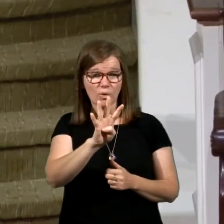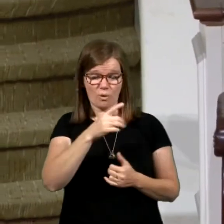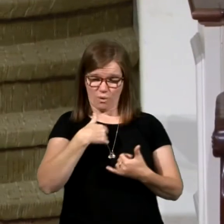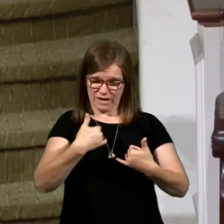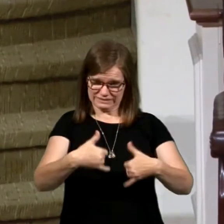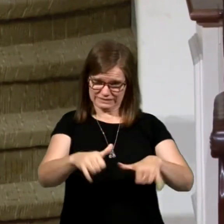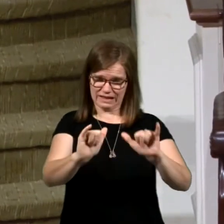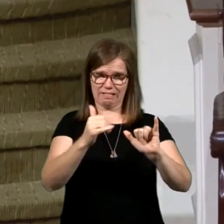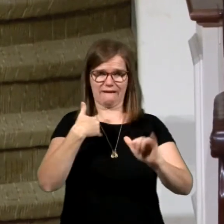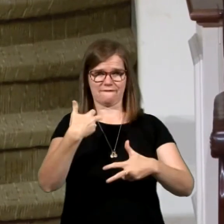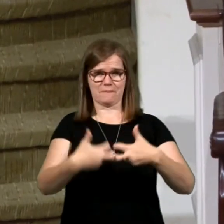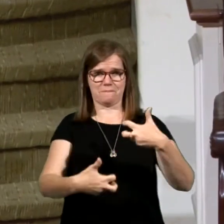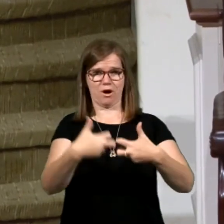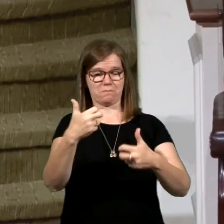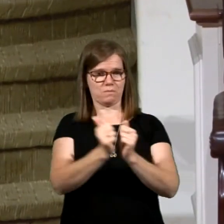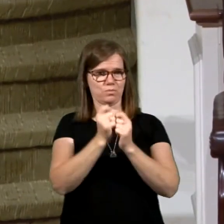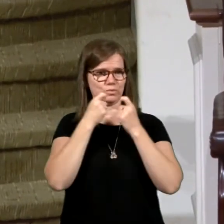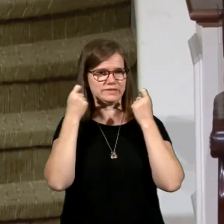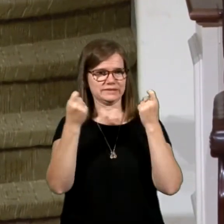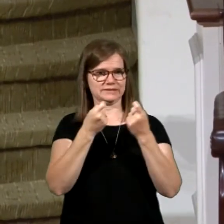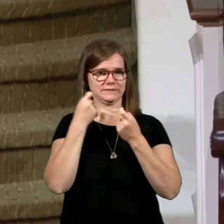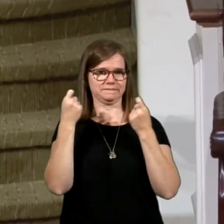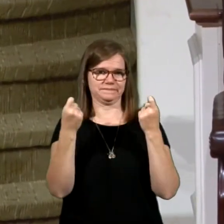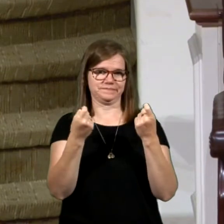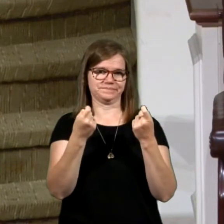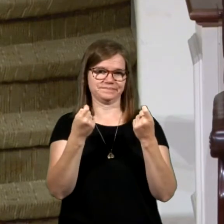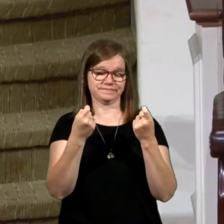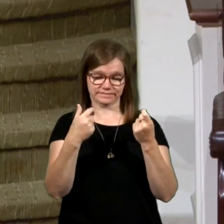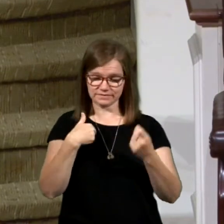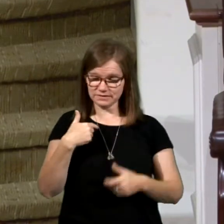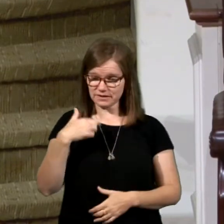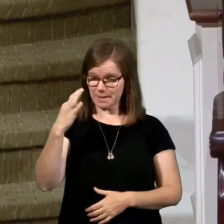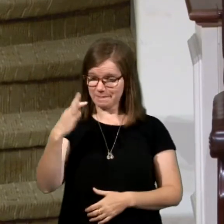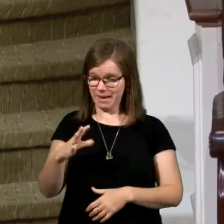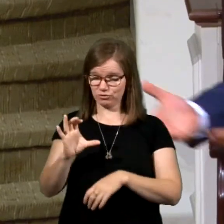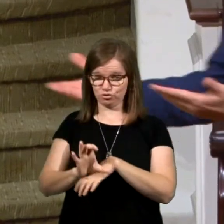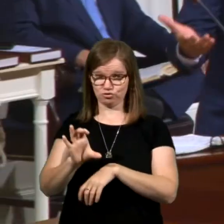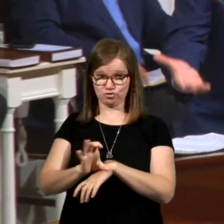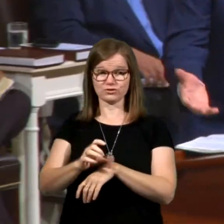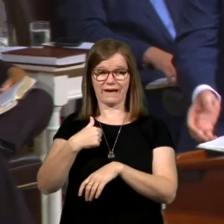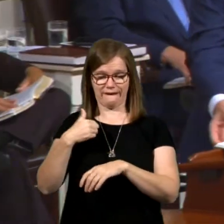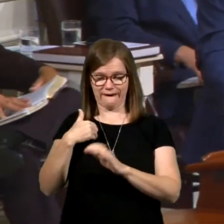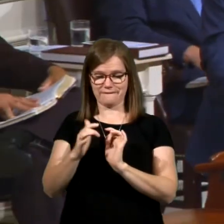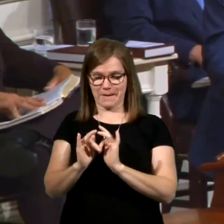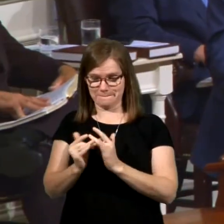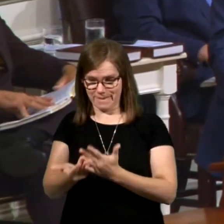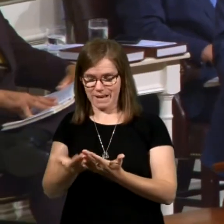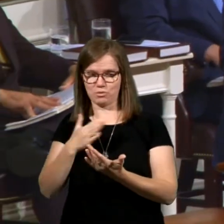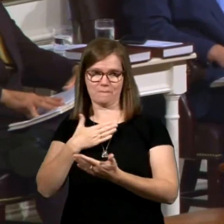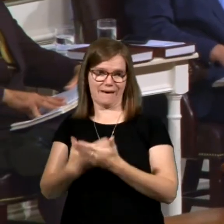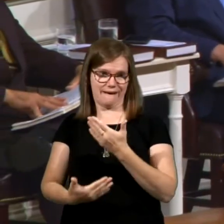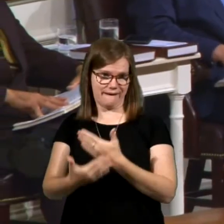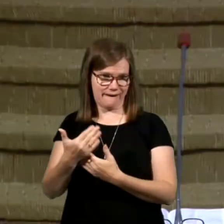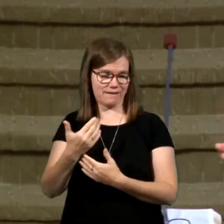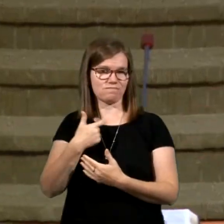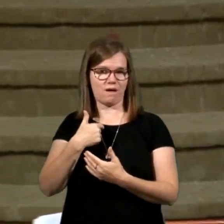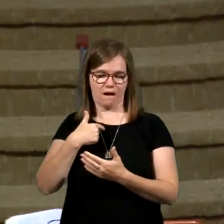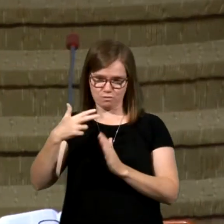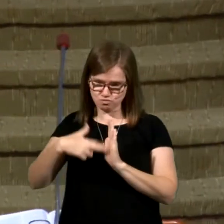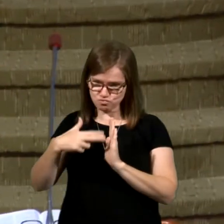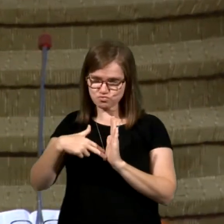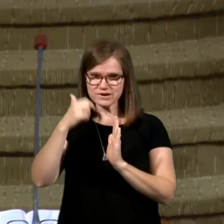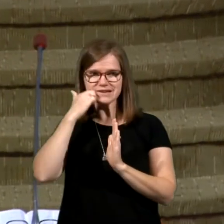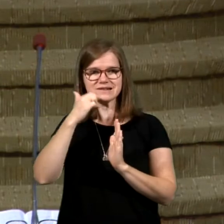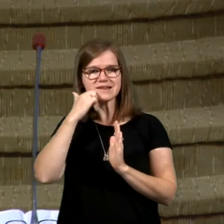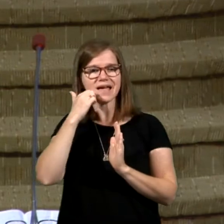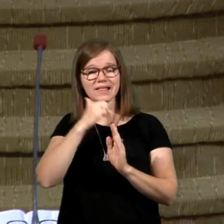still have a problem with sin. I'm a pastor of a church, and I have a Bible in my hand. I read it on a